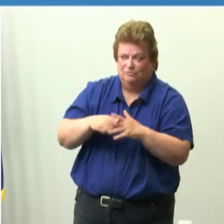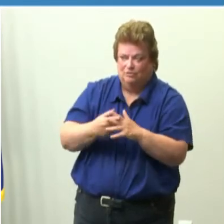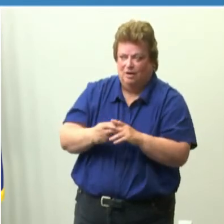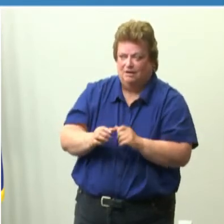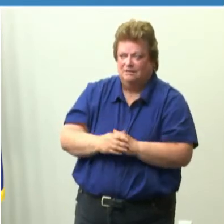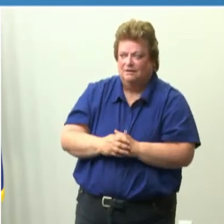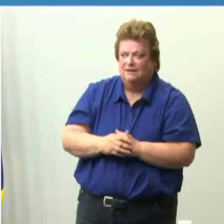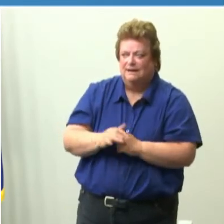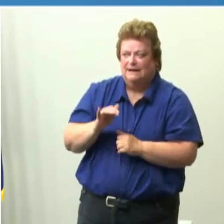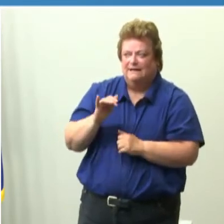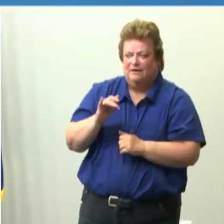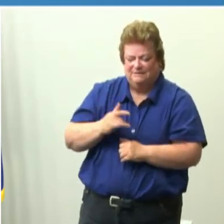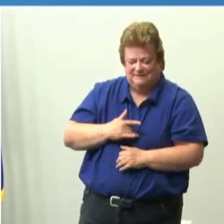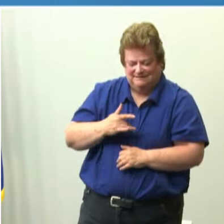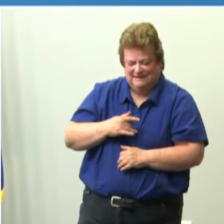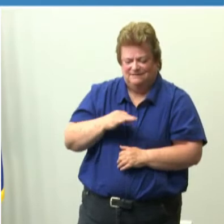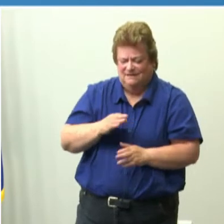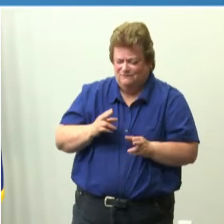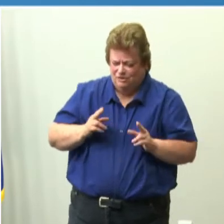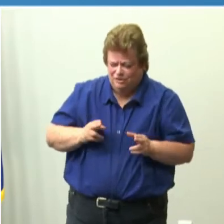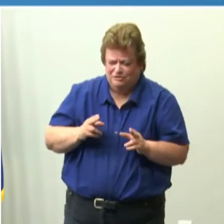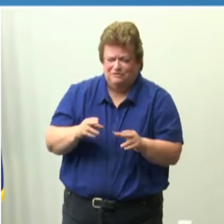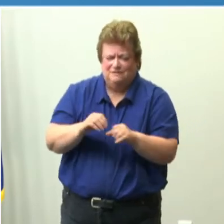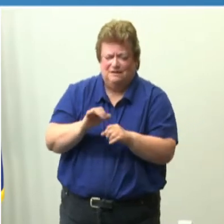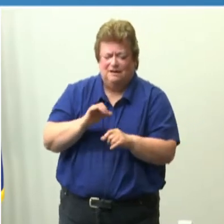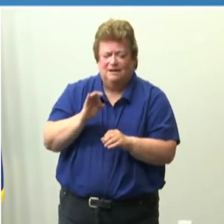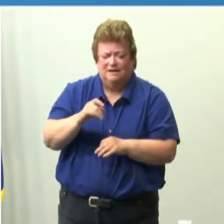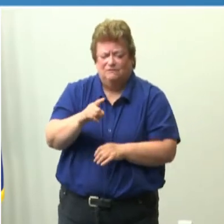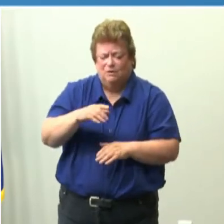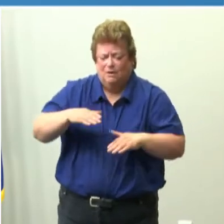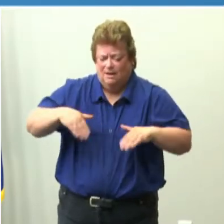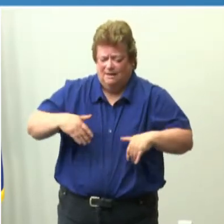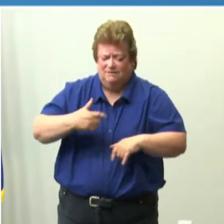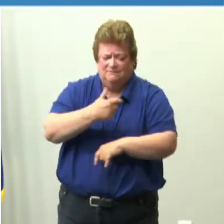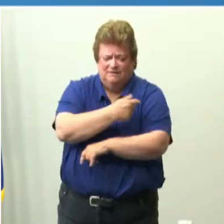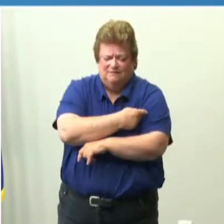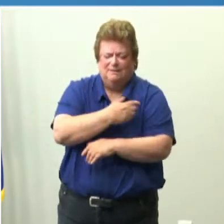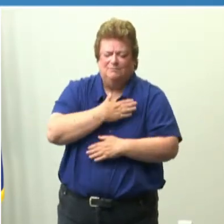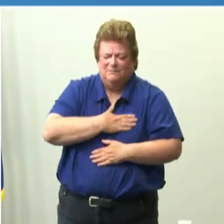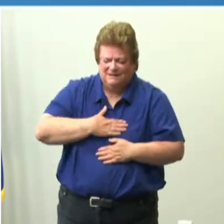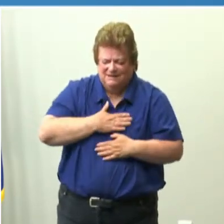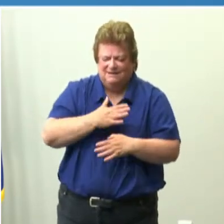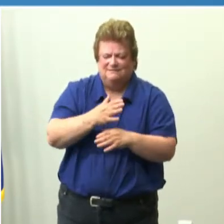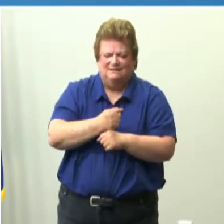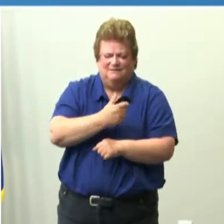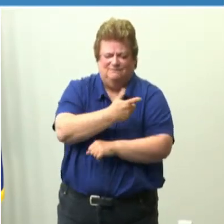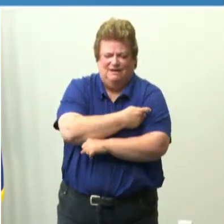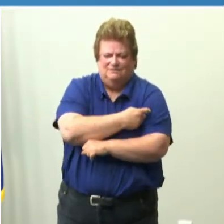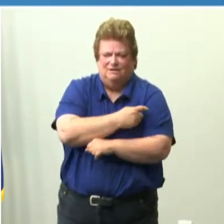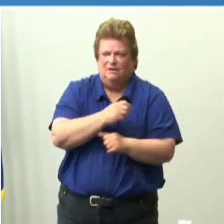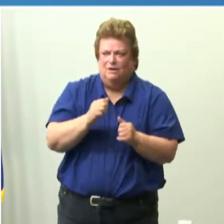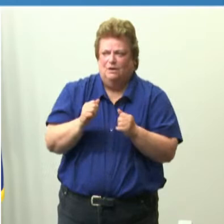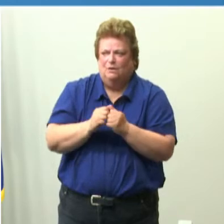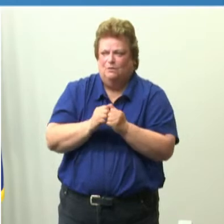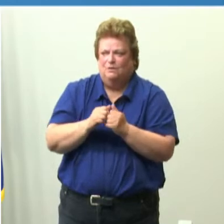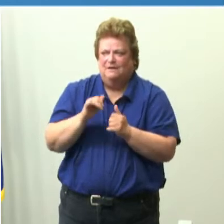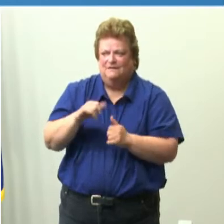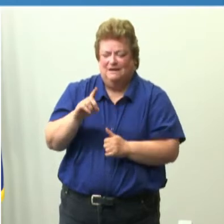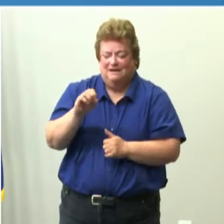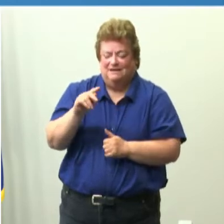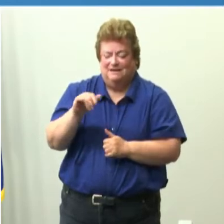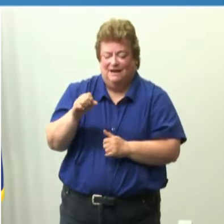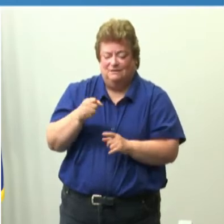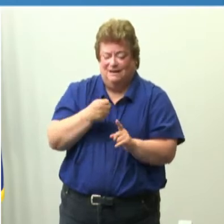our situation. If you're not vaccinated, please get vaccinated. With the Delta variant continuing to impact